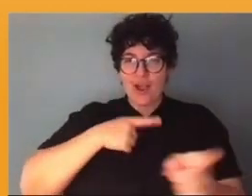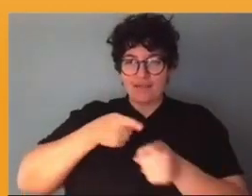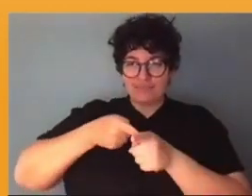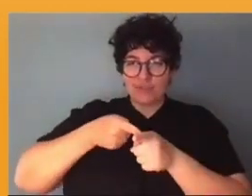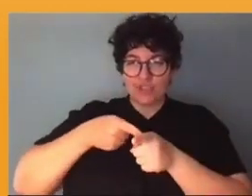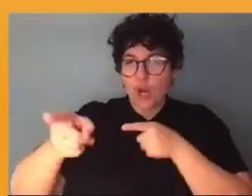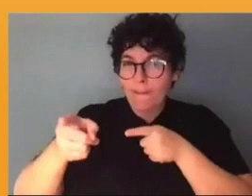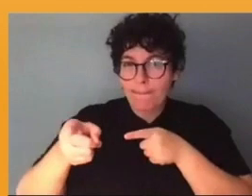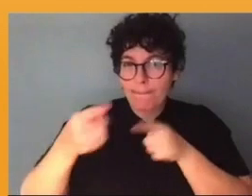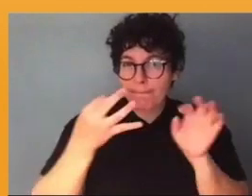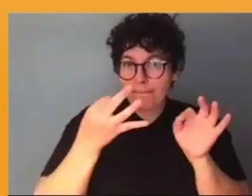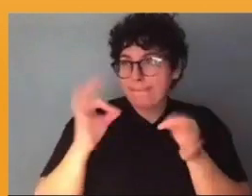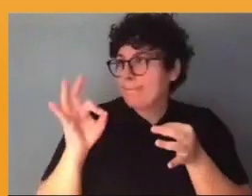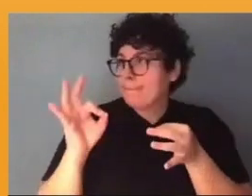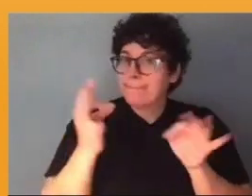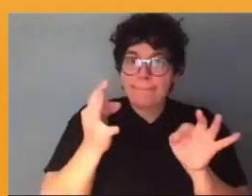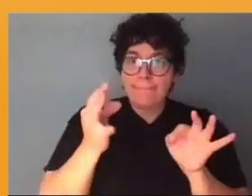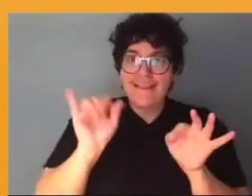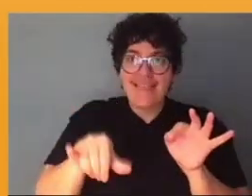the